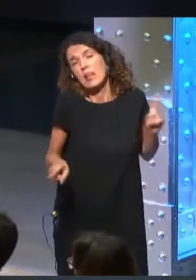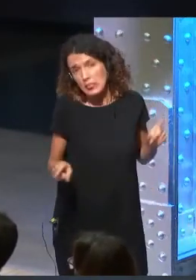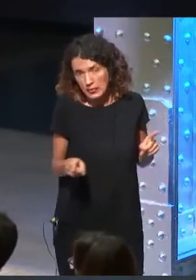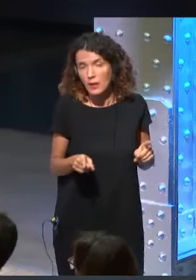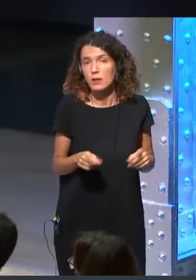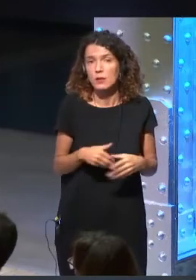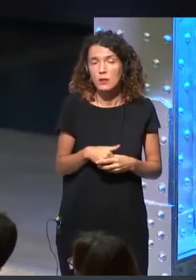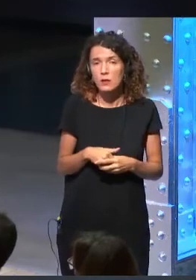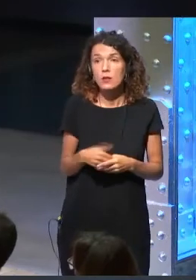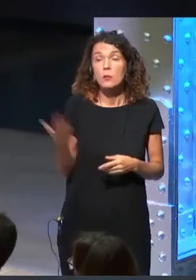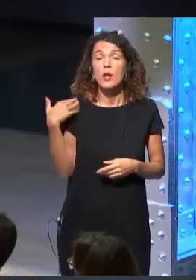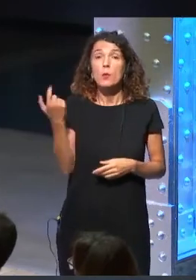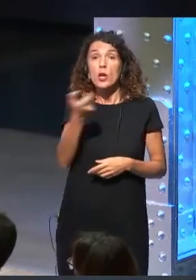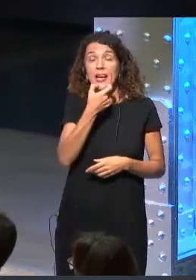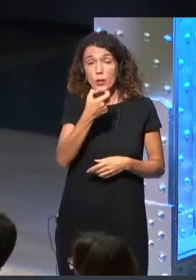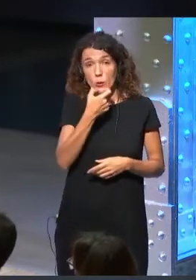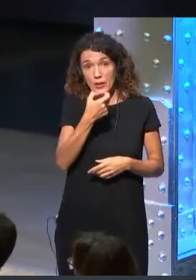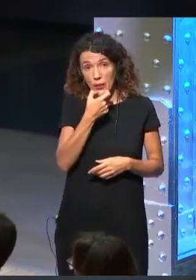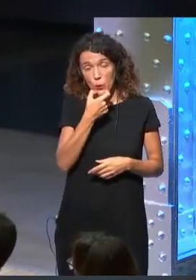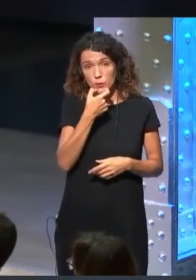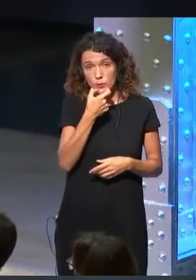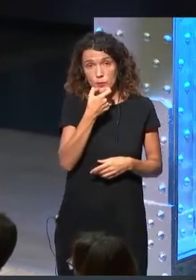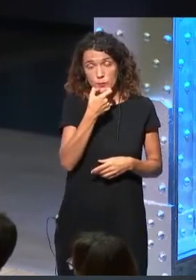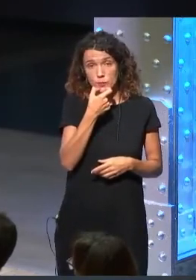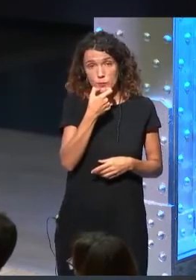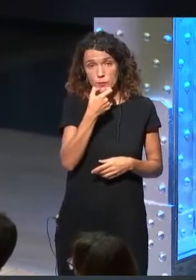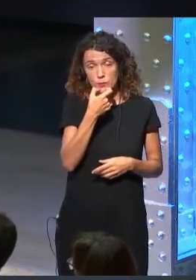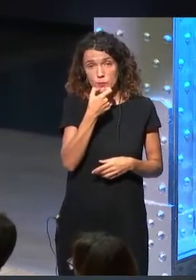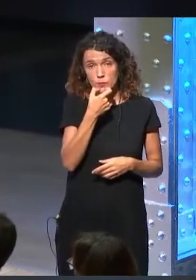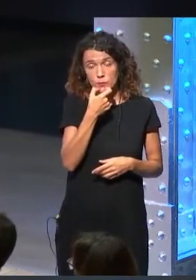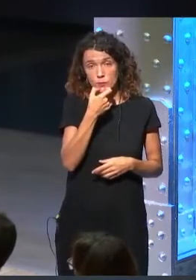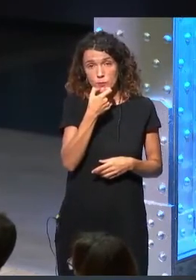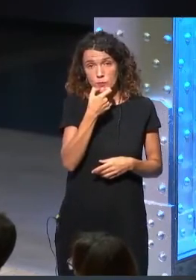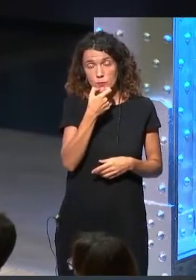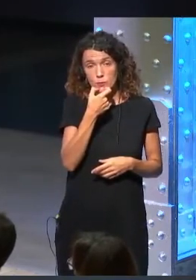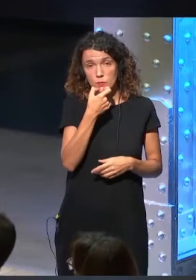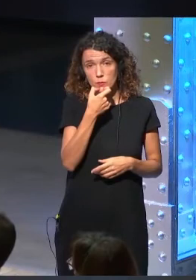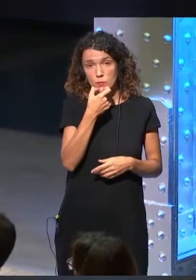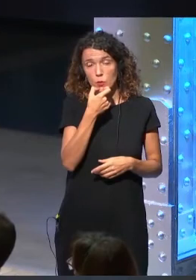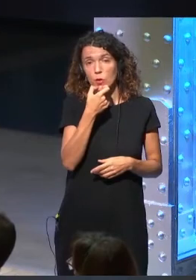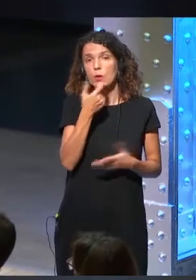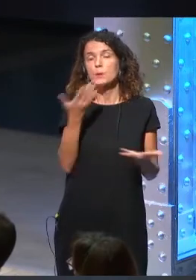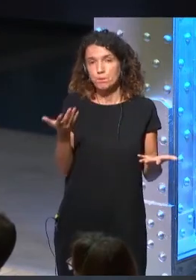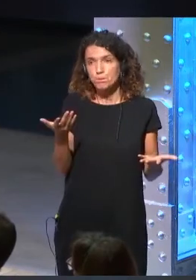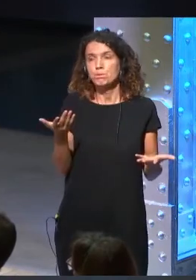the United Kingdom, you find that every area.